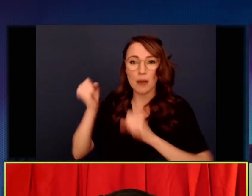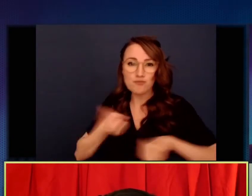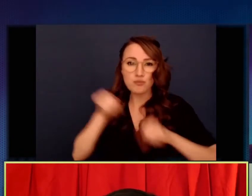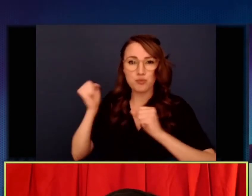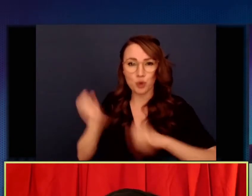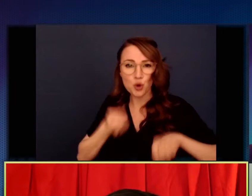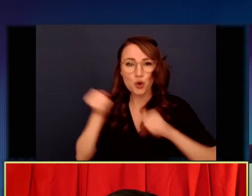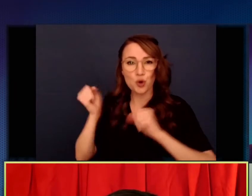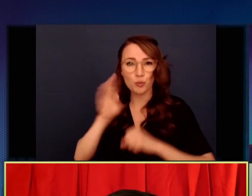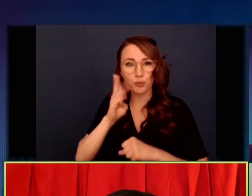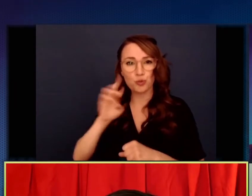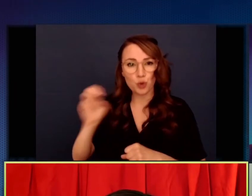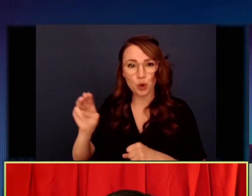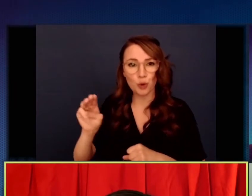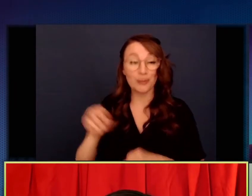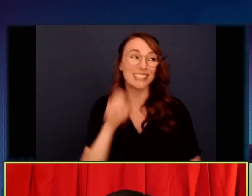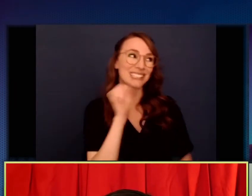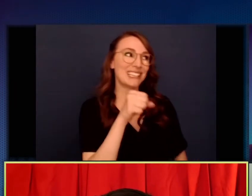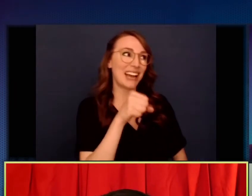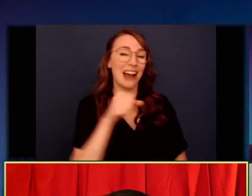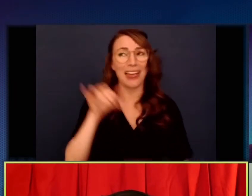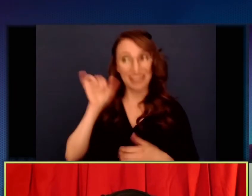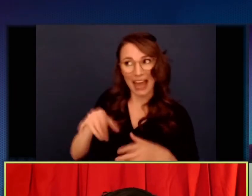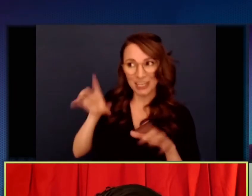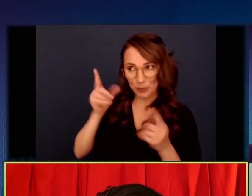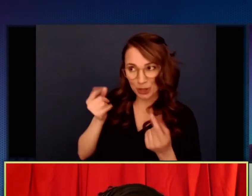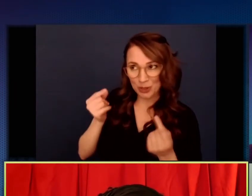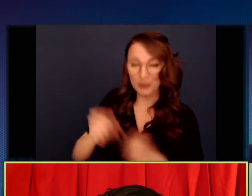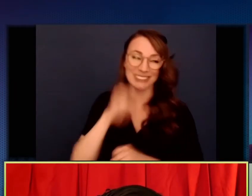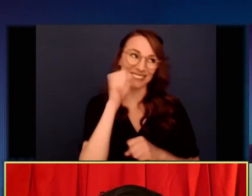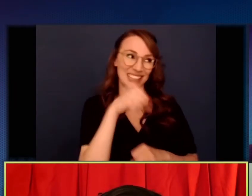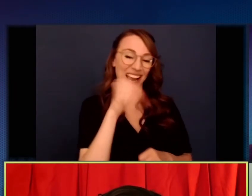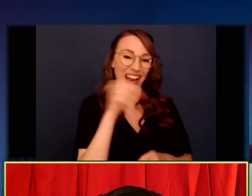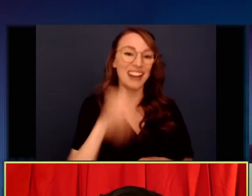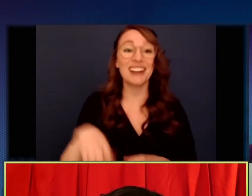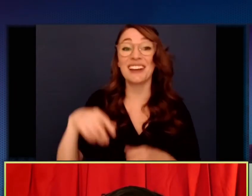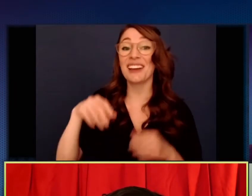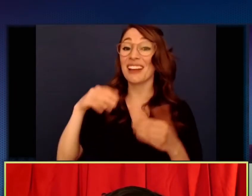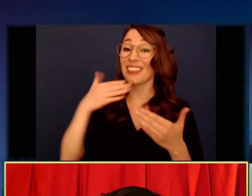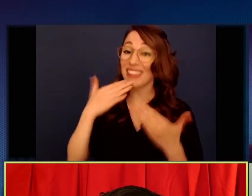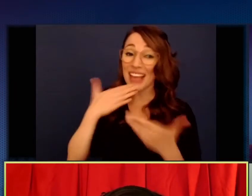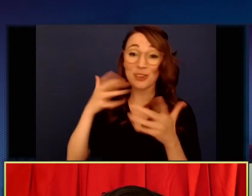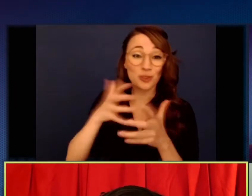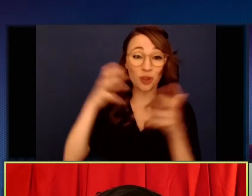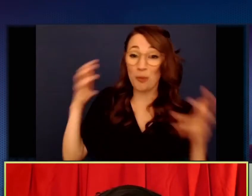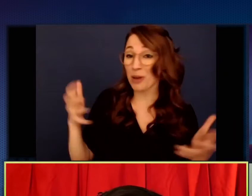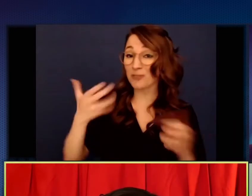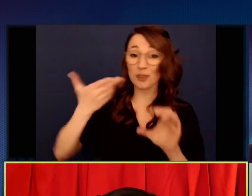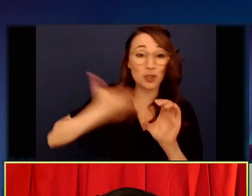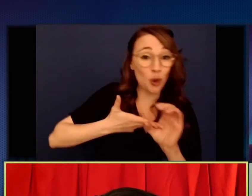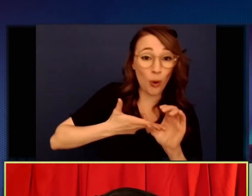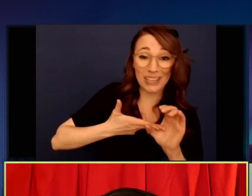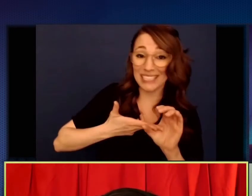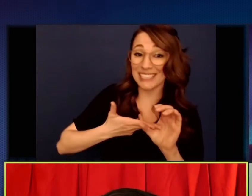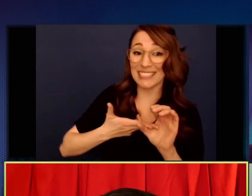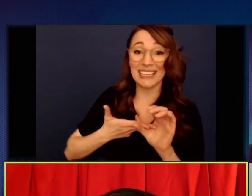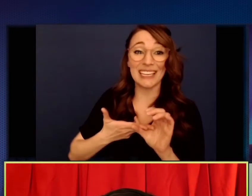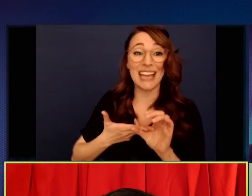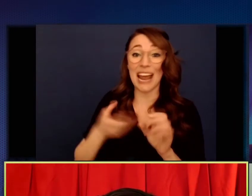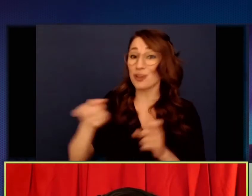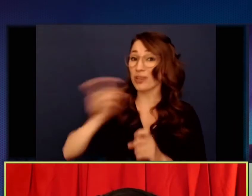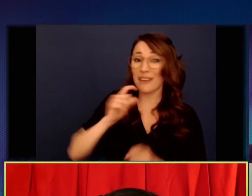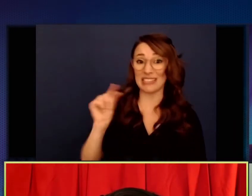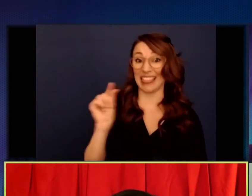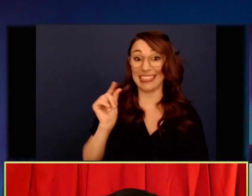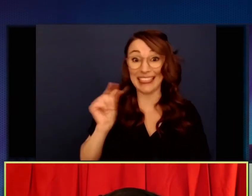Yeah. So this is really wonderful. Ken, thank you so much for joining us and giving us a small bit of information. I